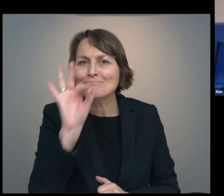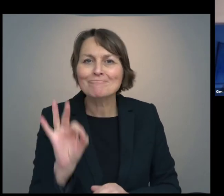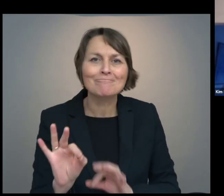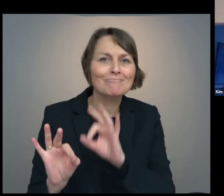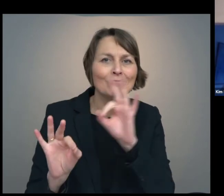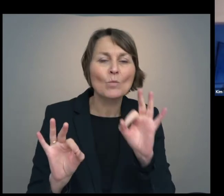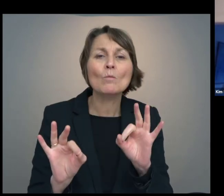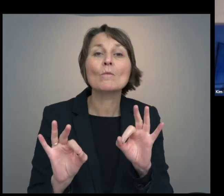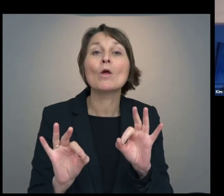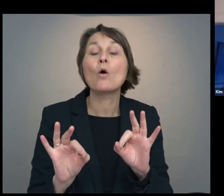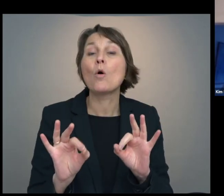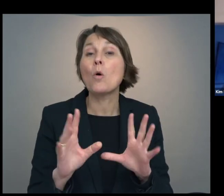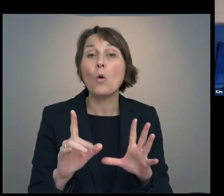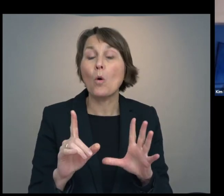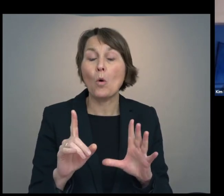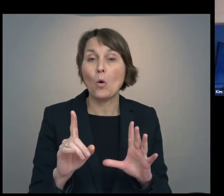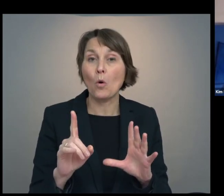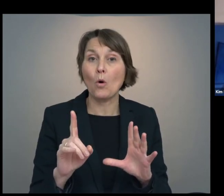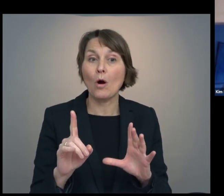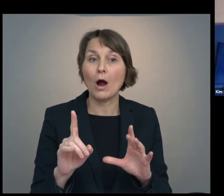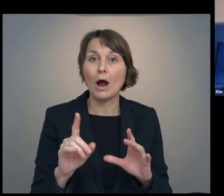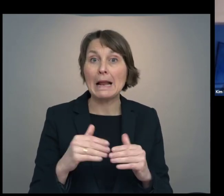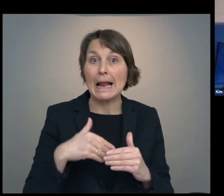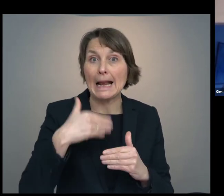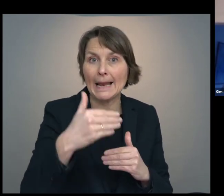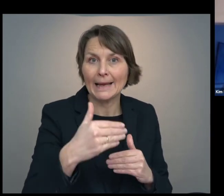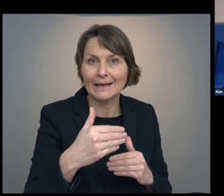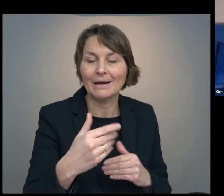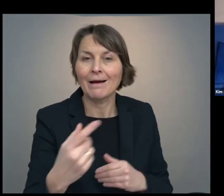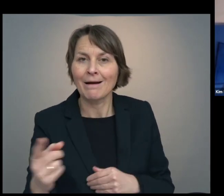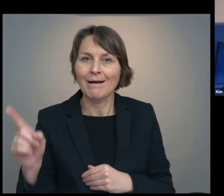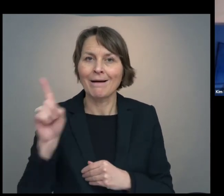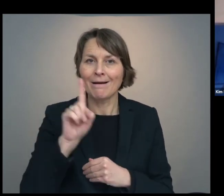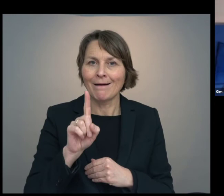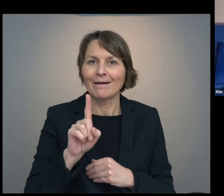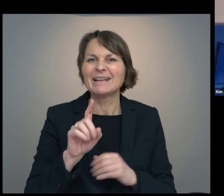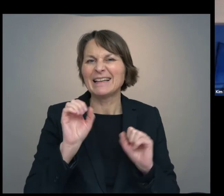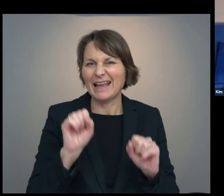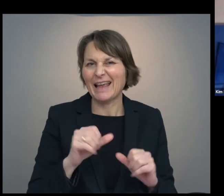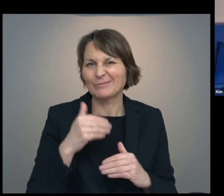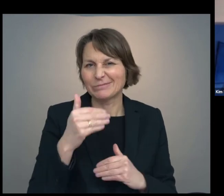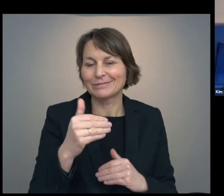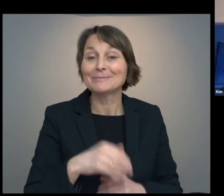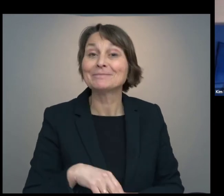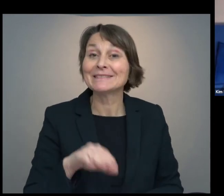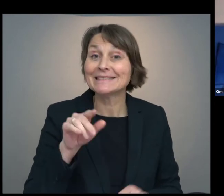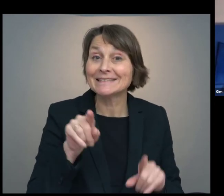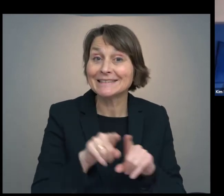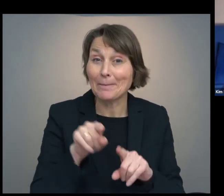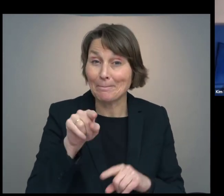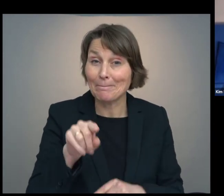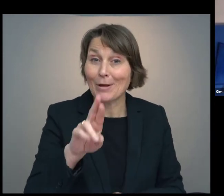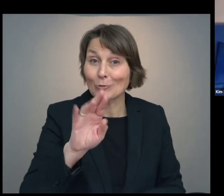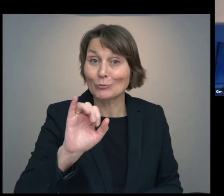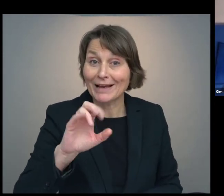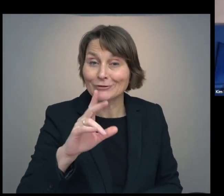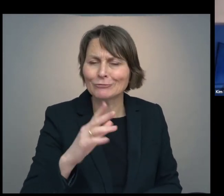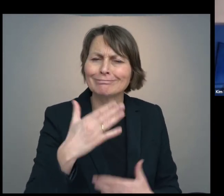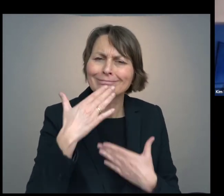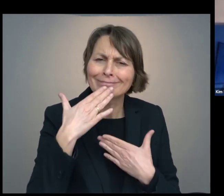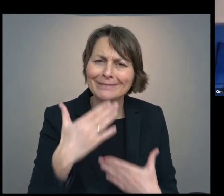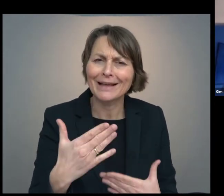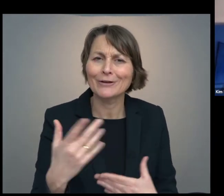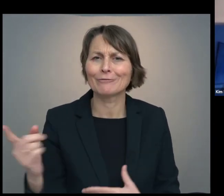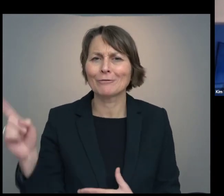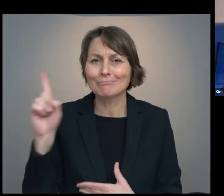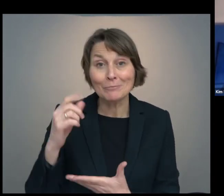submit questions or will join later on and then submit questions during the live session. And like you, Rachel, you graced